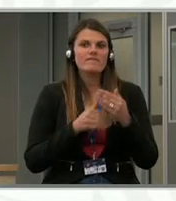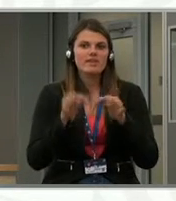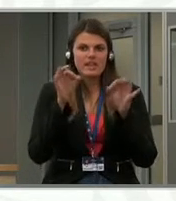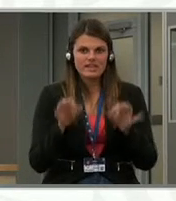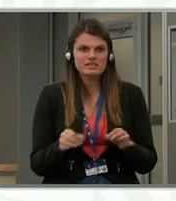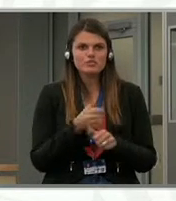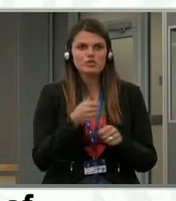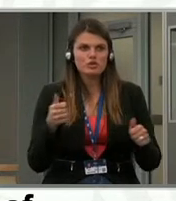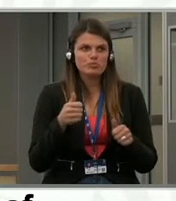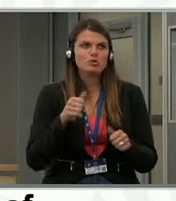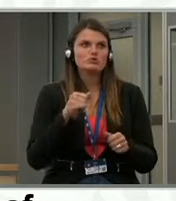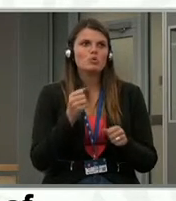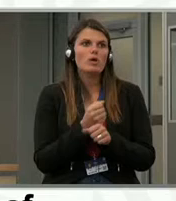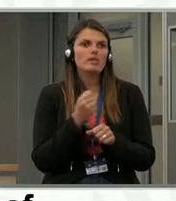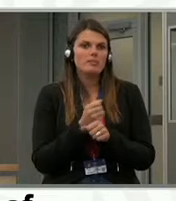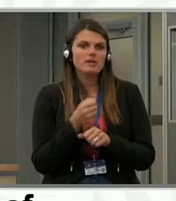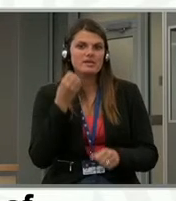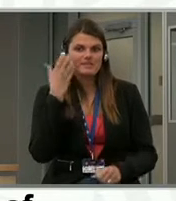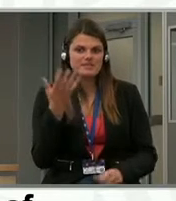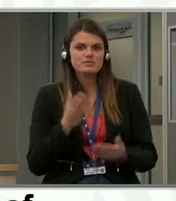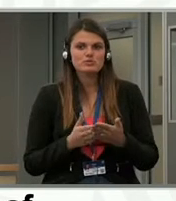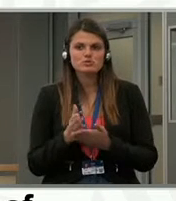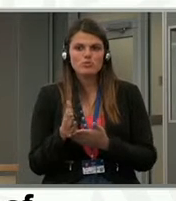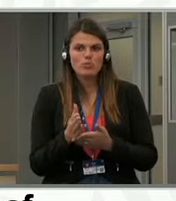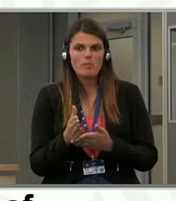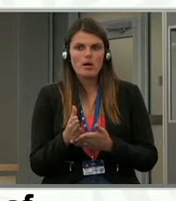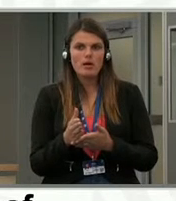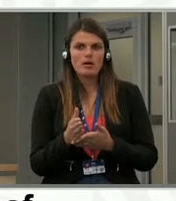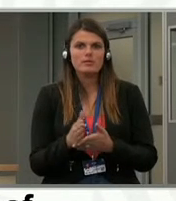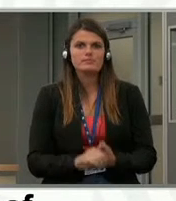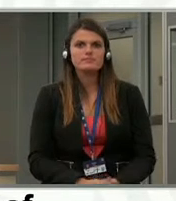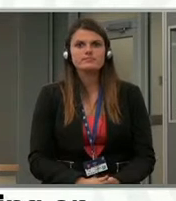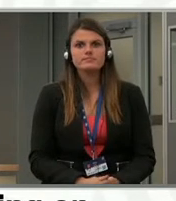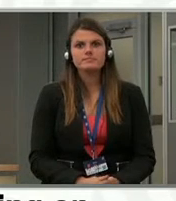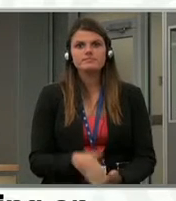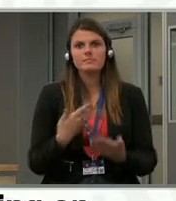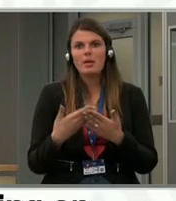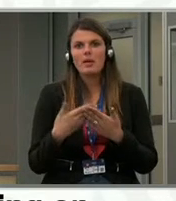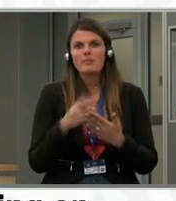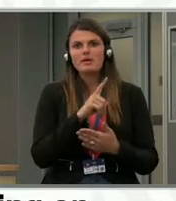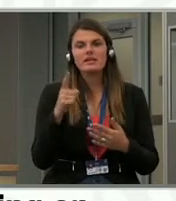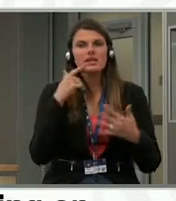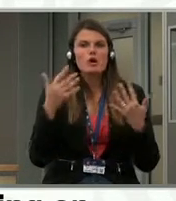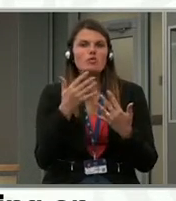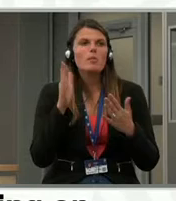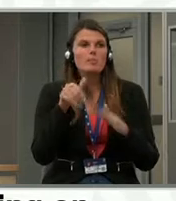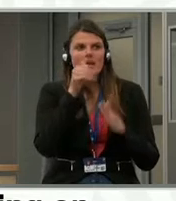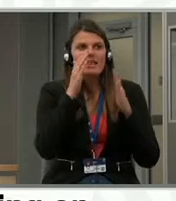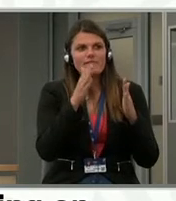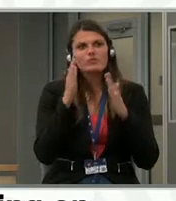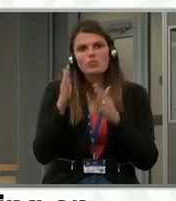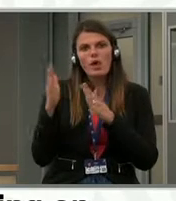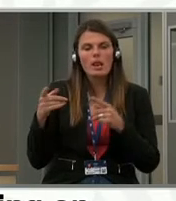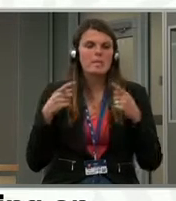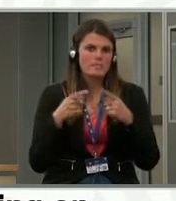education and employment, for example, by focusing on eventual specific targets within the Europe 2020 strategy